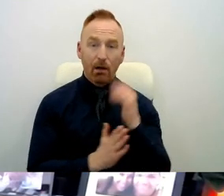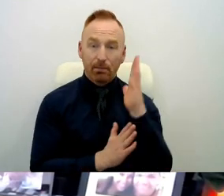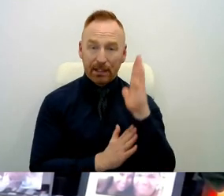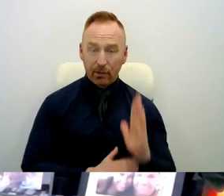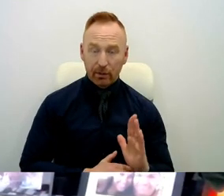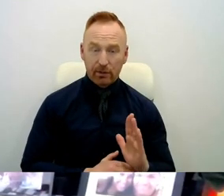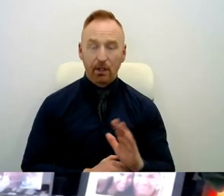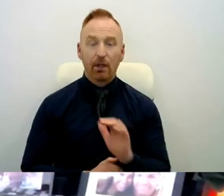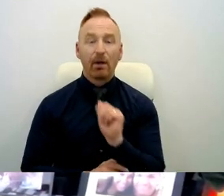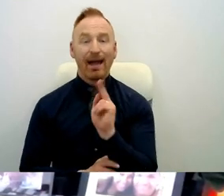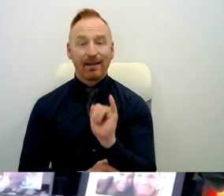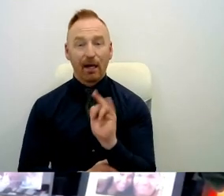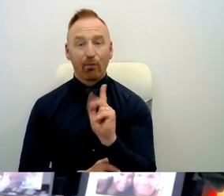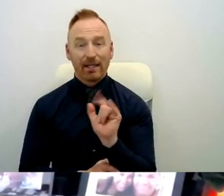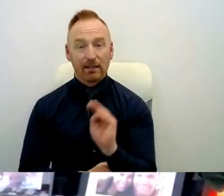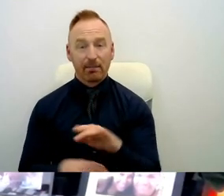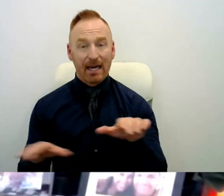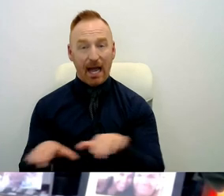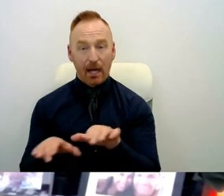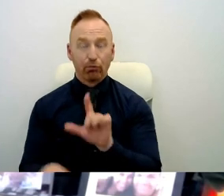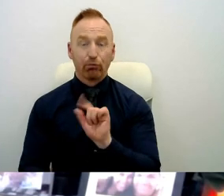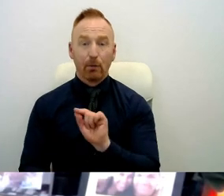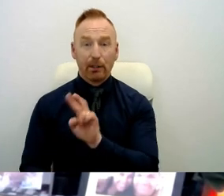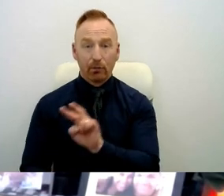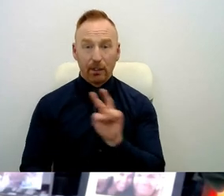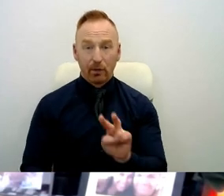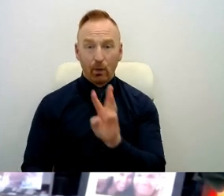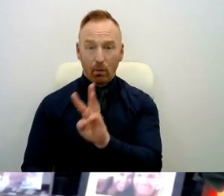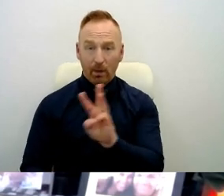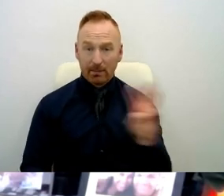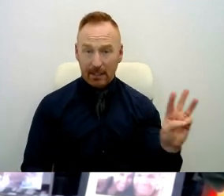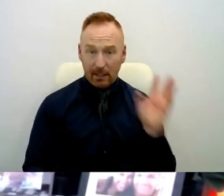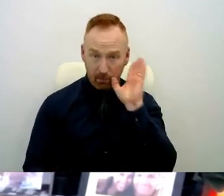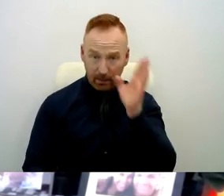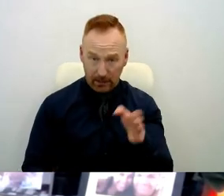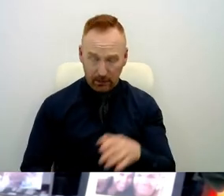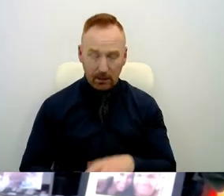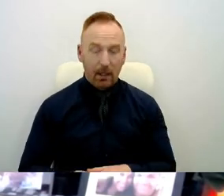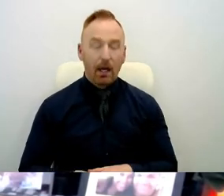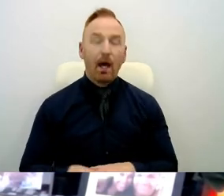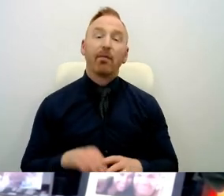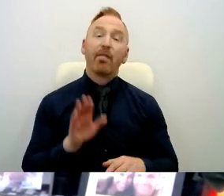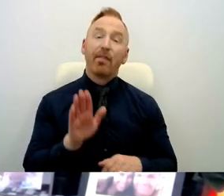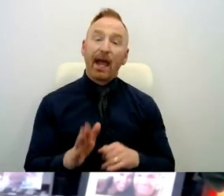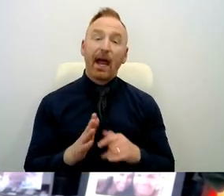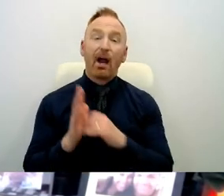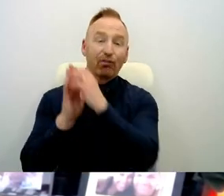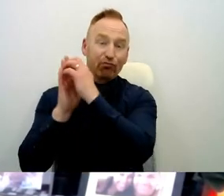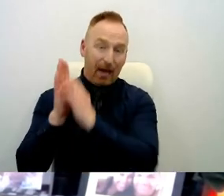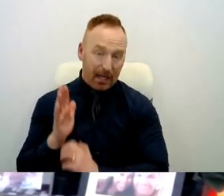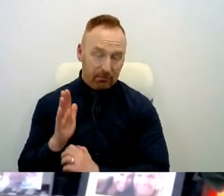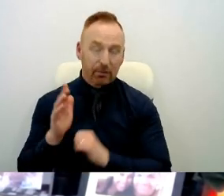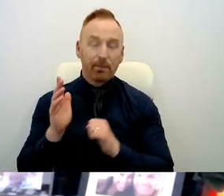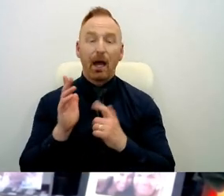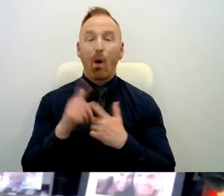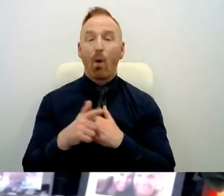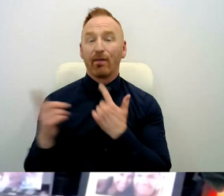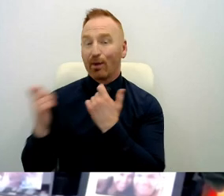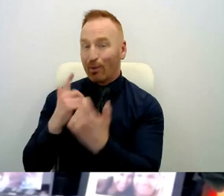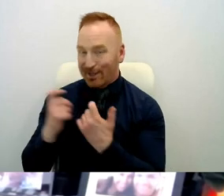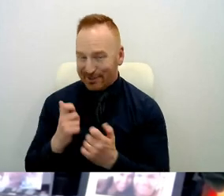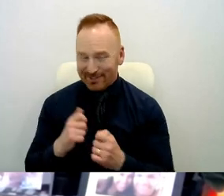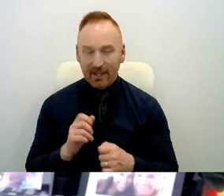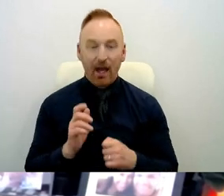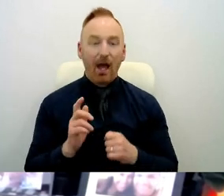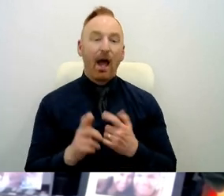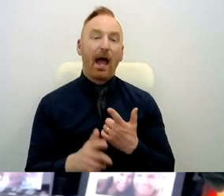all speaker events on our Anti-Racism in Action 2022 website, along with their transcripts and questions that were